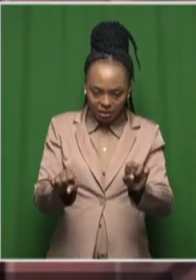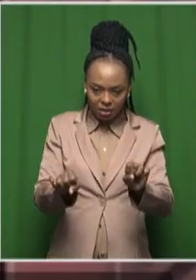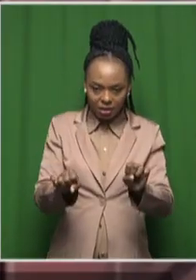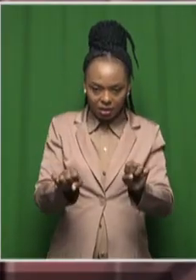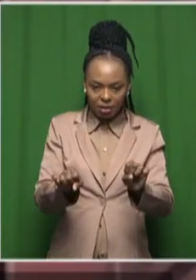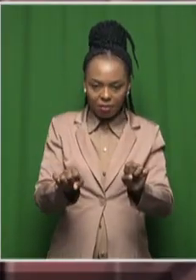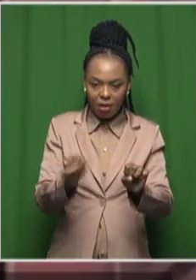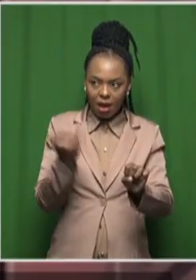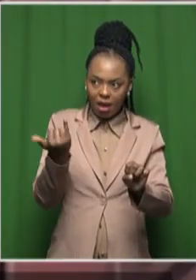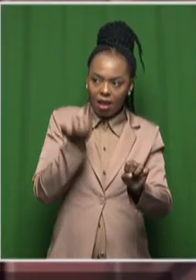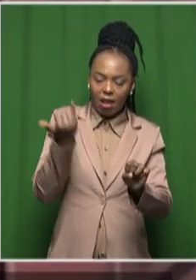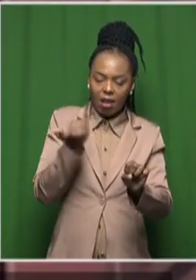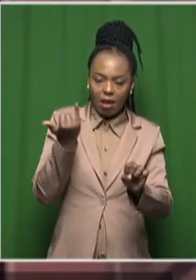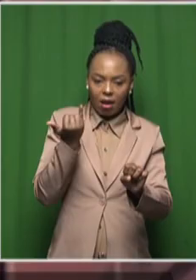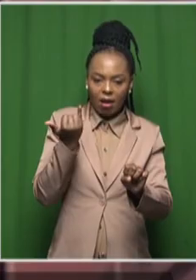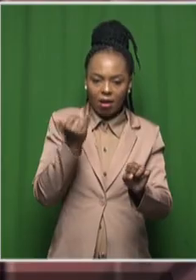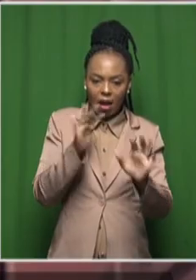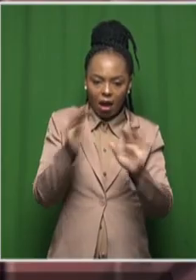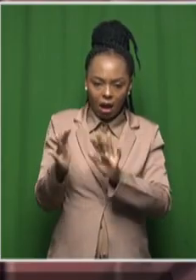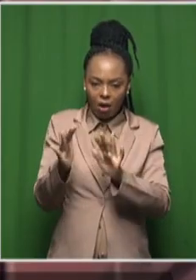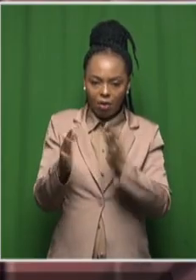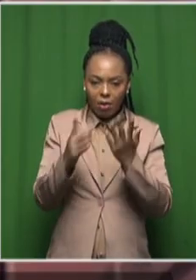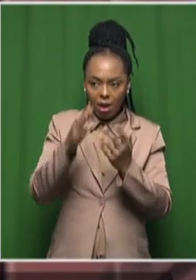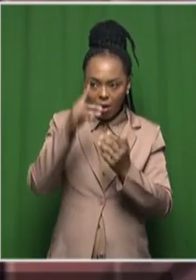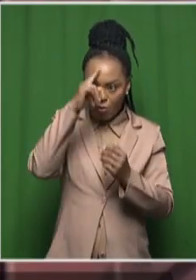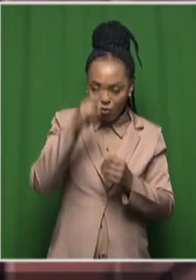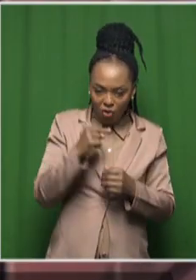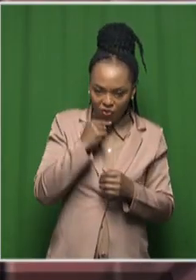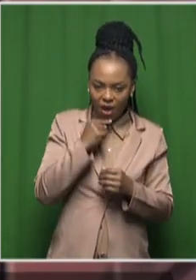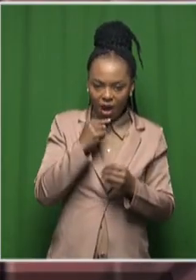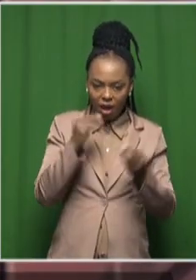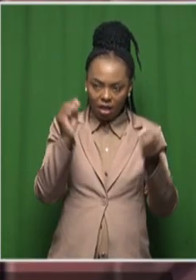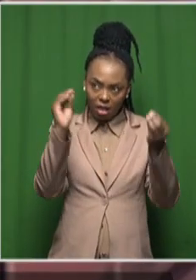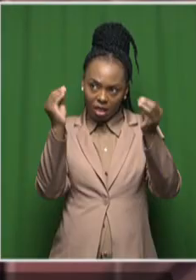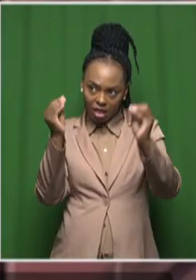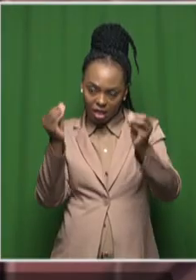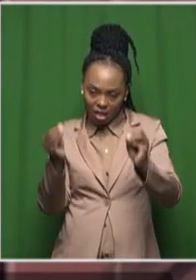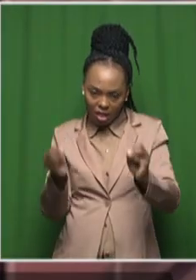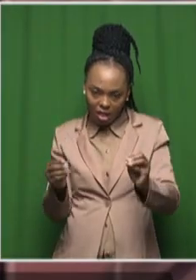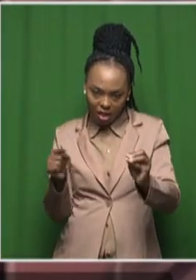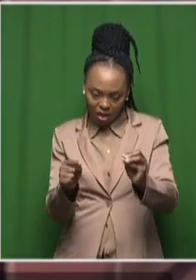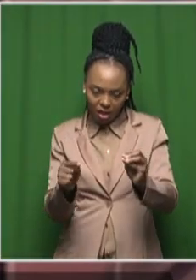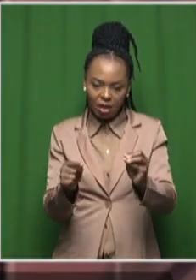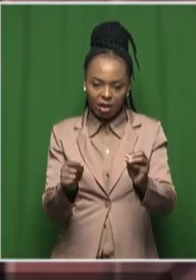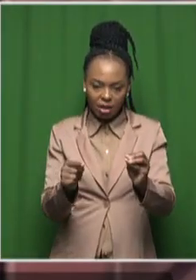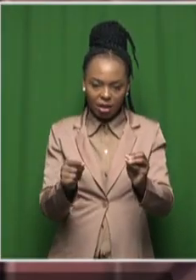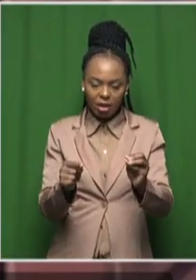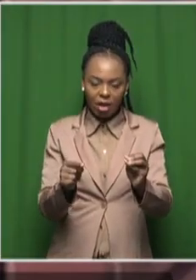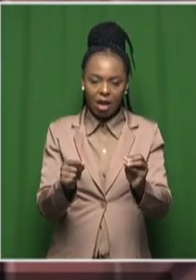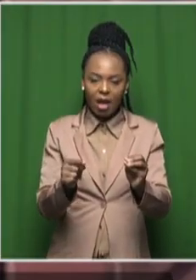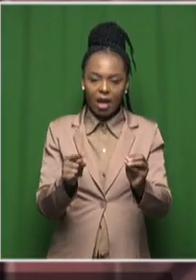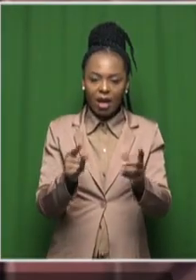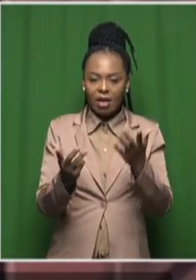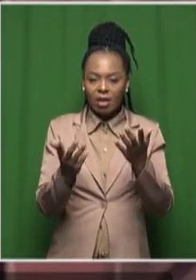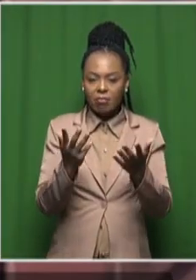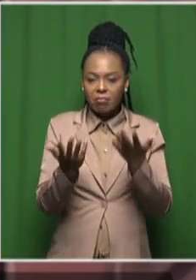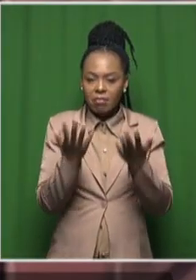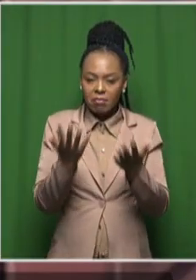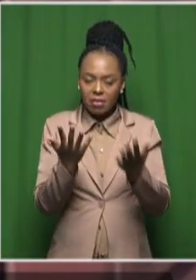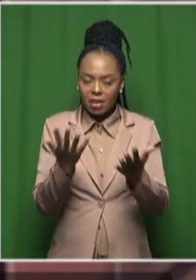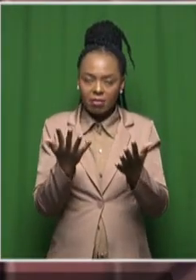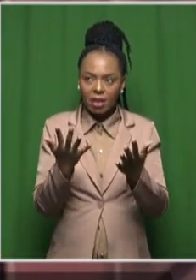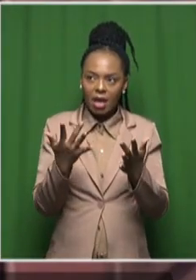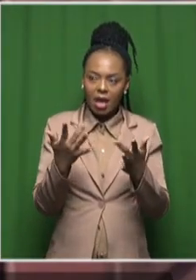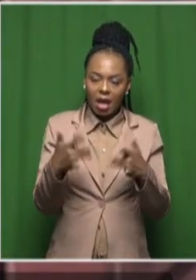extrusion to create profiles that's, unprecedented kind of profile to create these